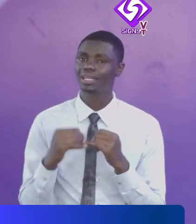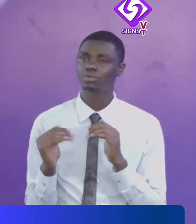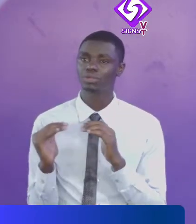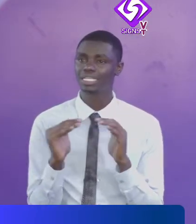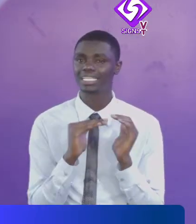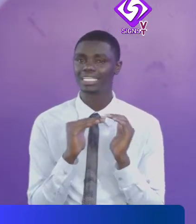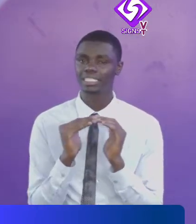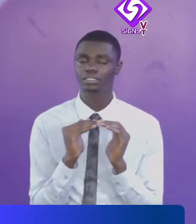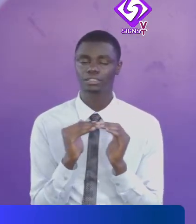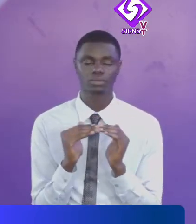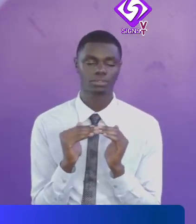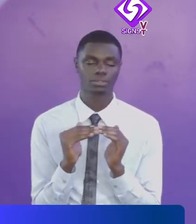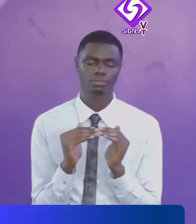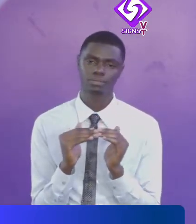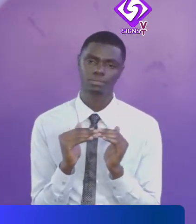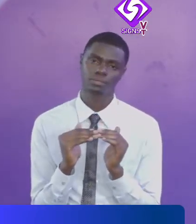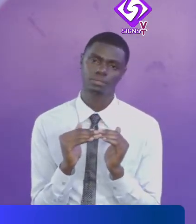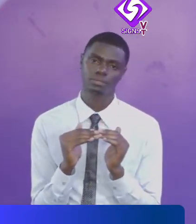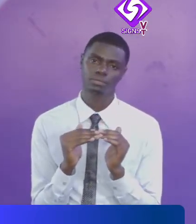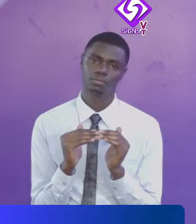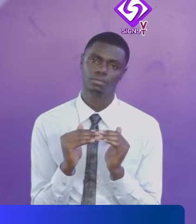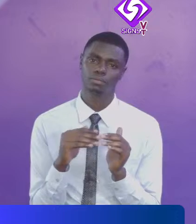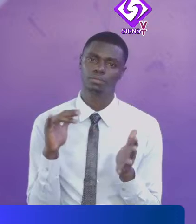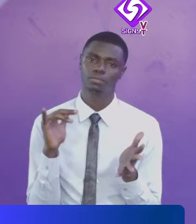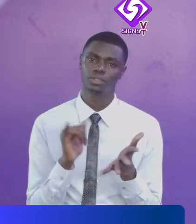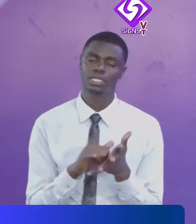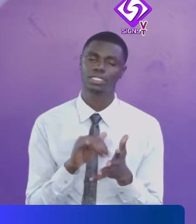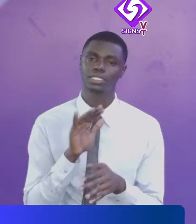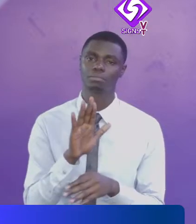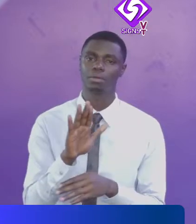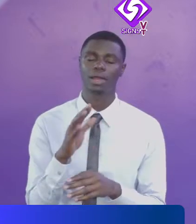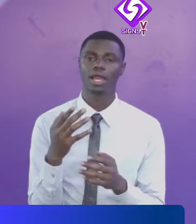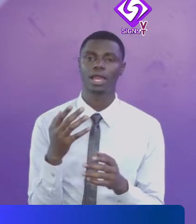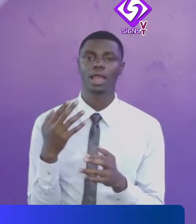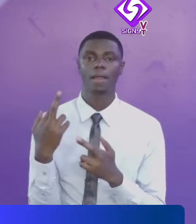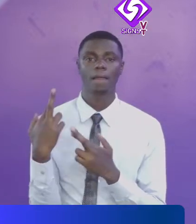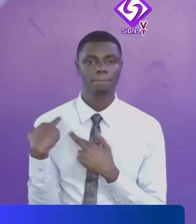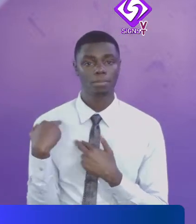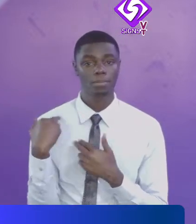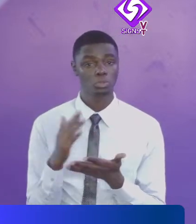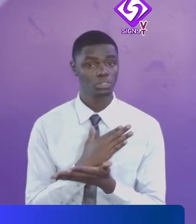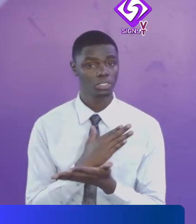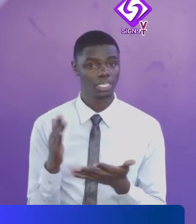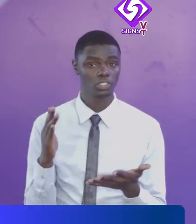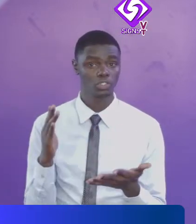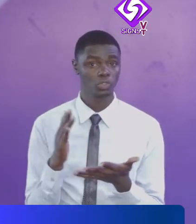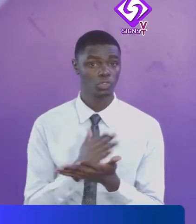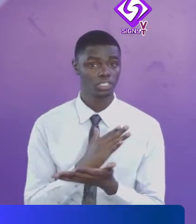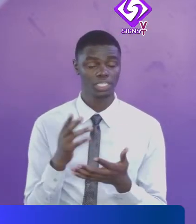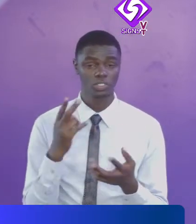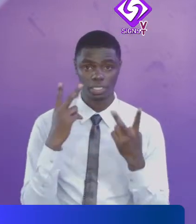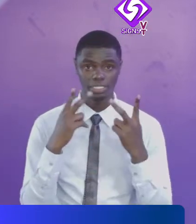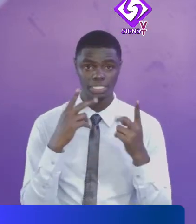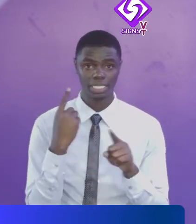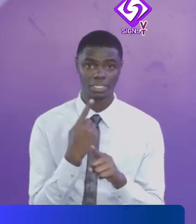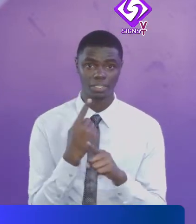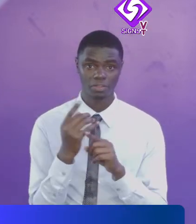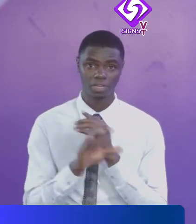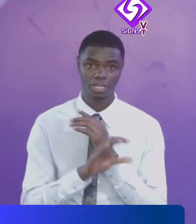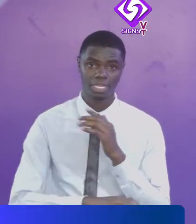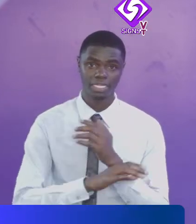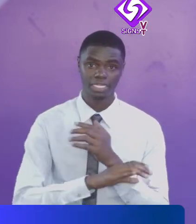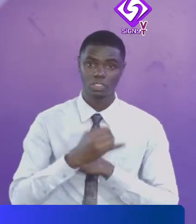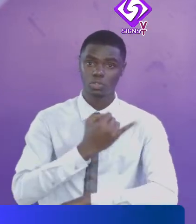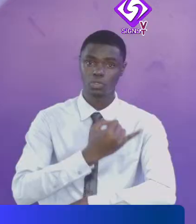buys primarily shares. So that's its sole purpose, to buy shares. The thing with shares is that you have significant risk. Why? Because institutions do